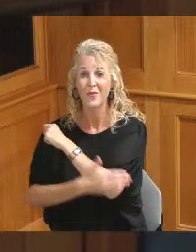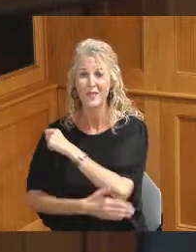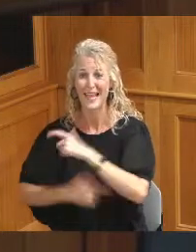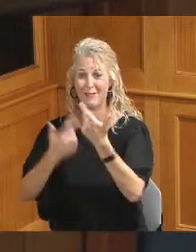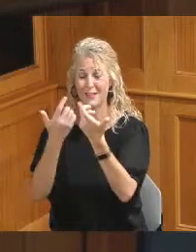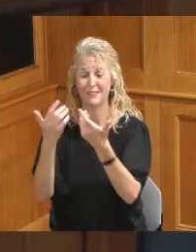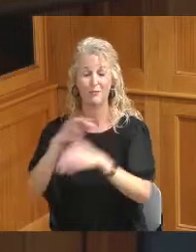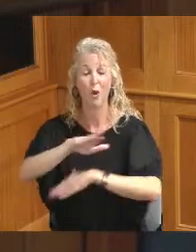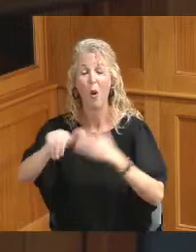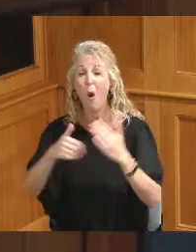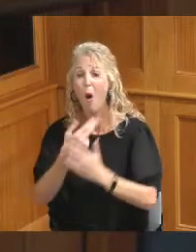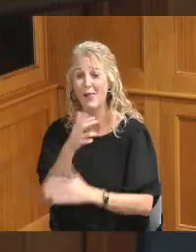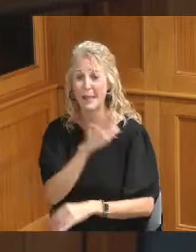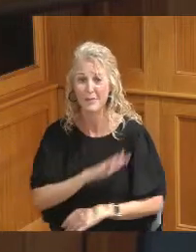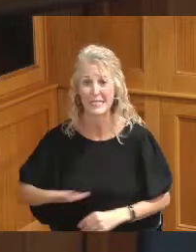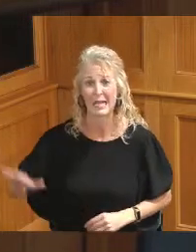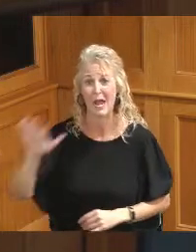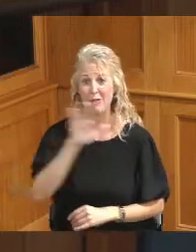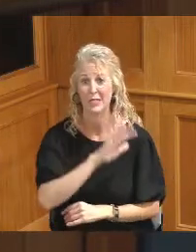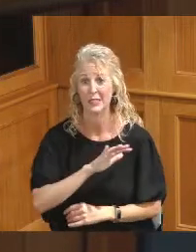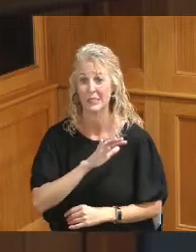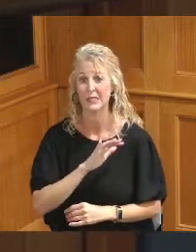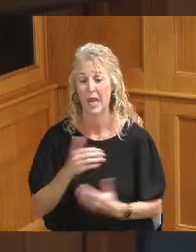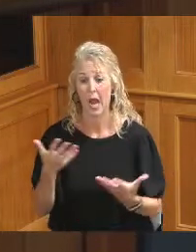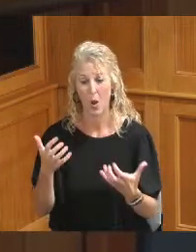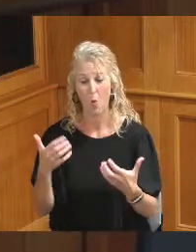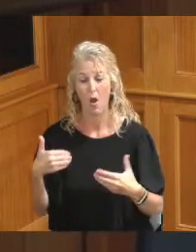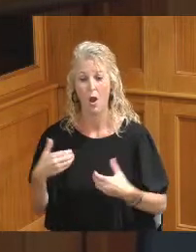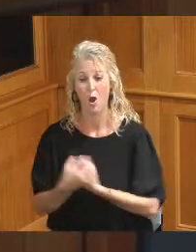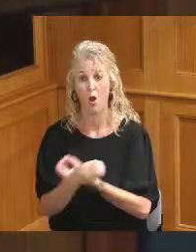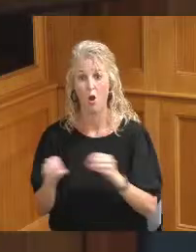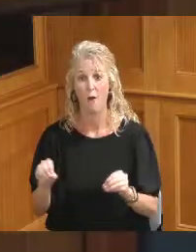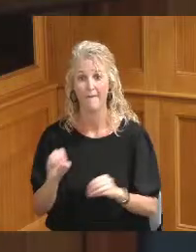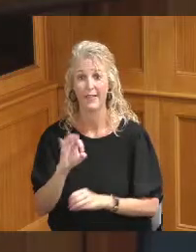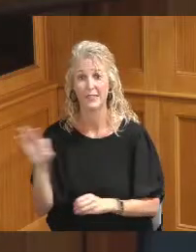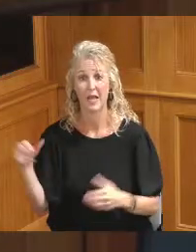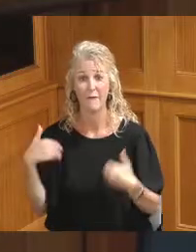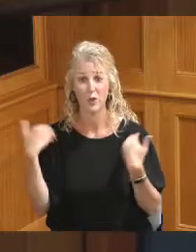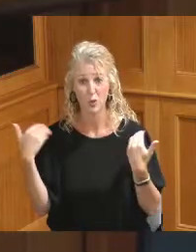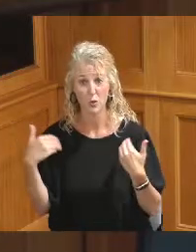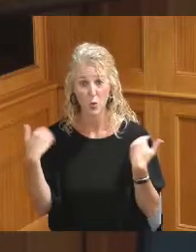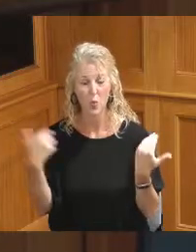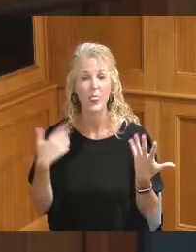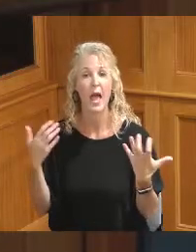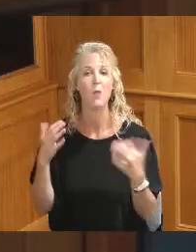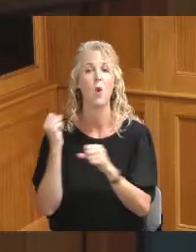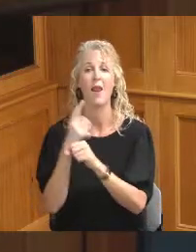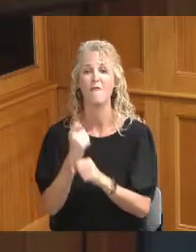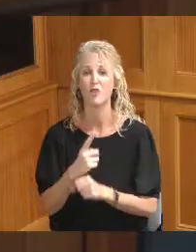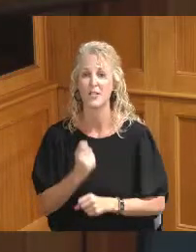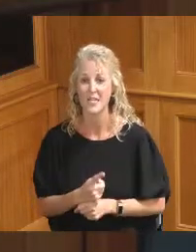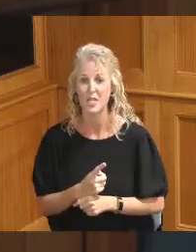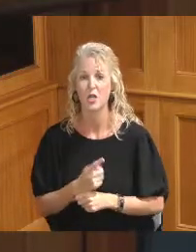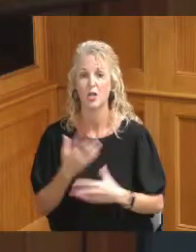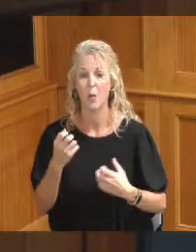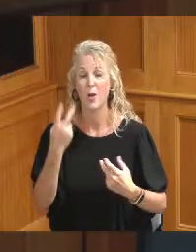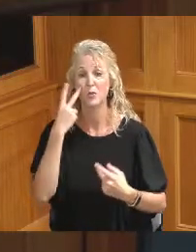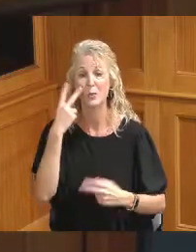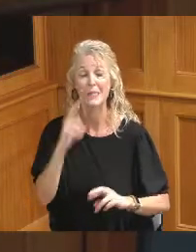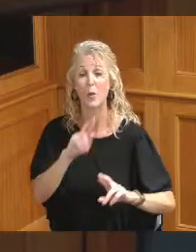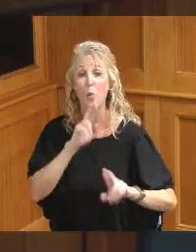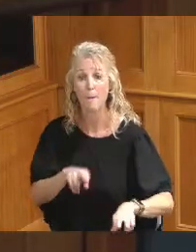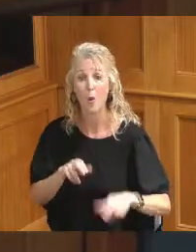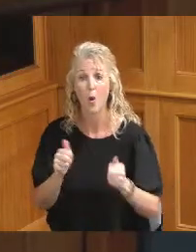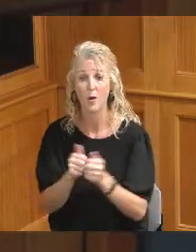real time, have our Office of Youth, and then every year have a report out, the state of youth in Hamilton